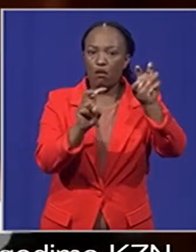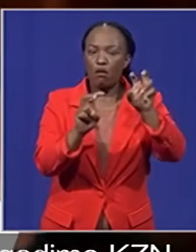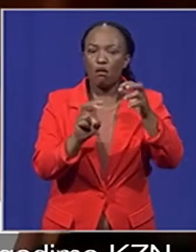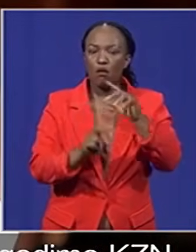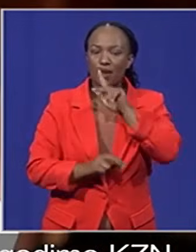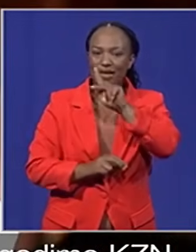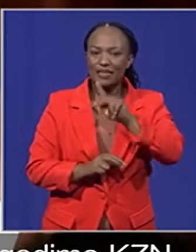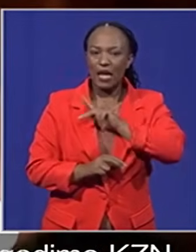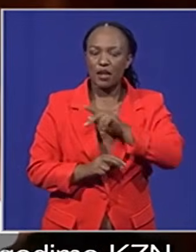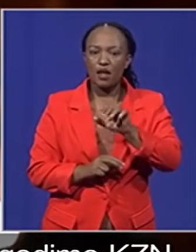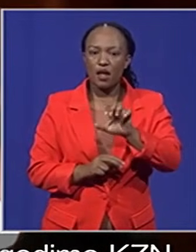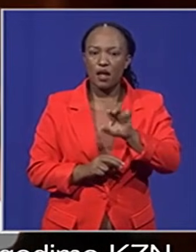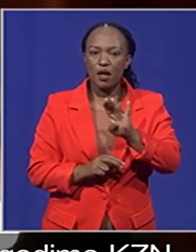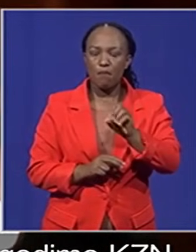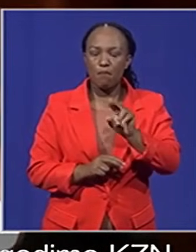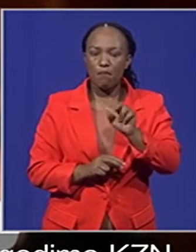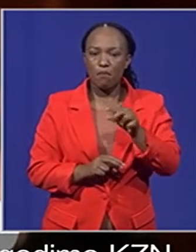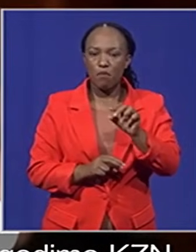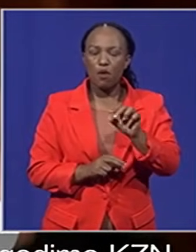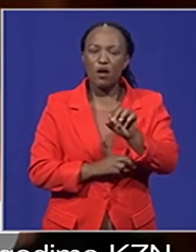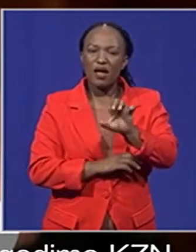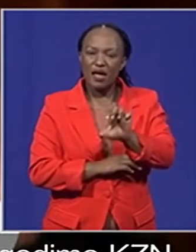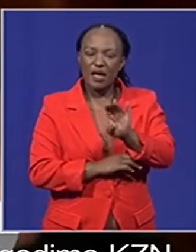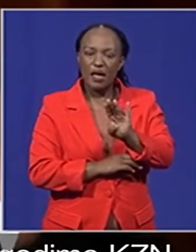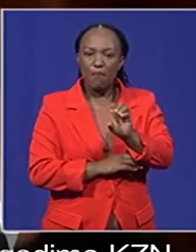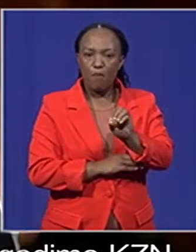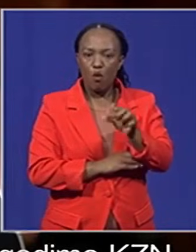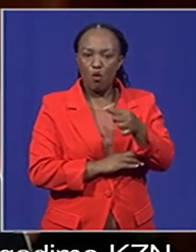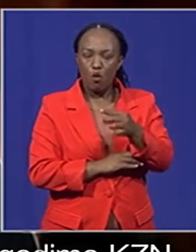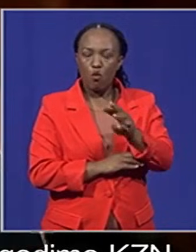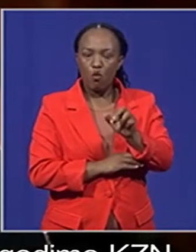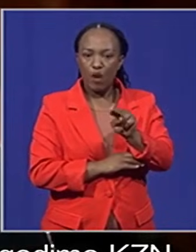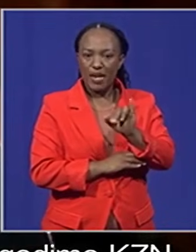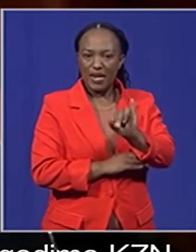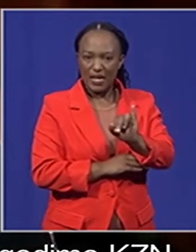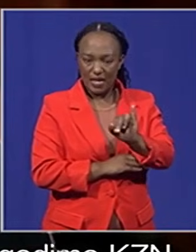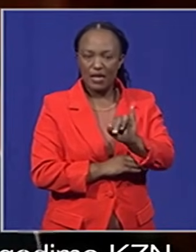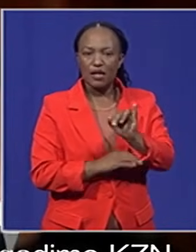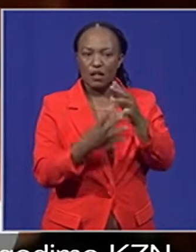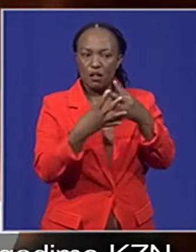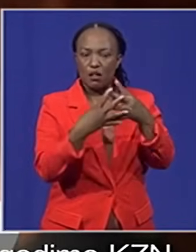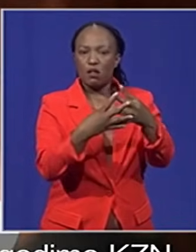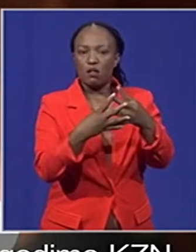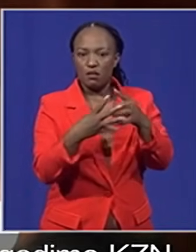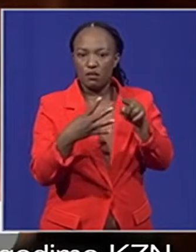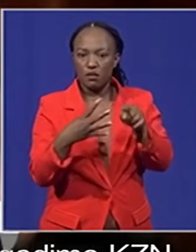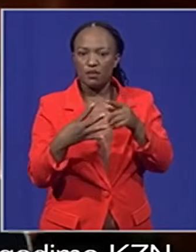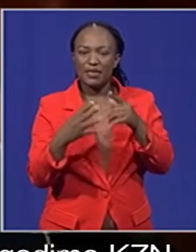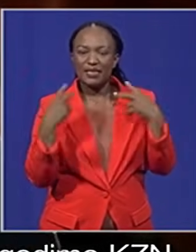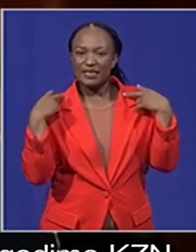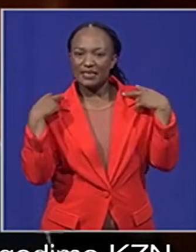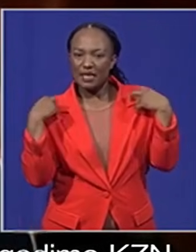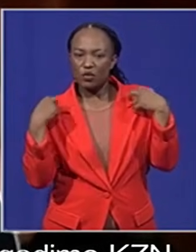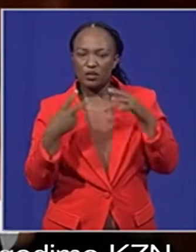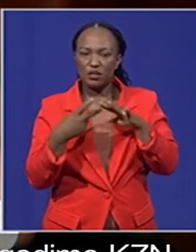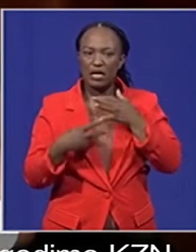to be established that offender transfers are a routine practice guided by established security risk assessments